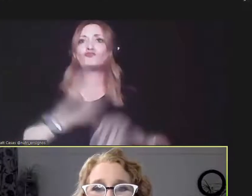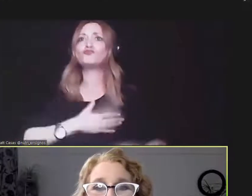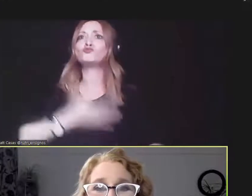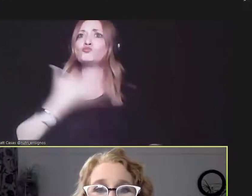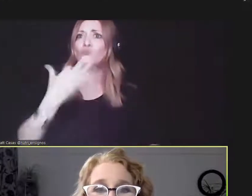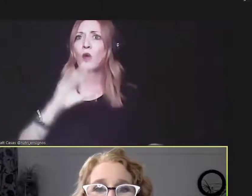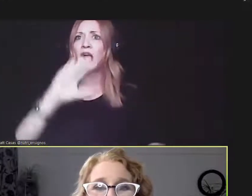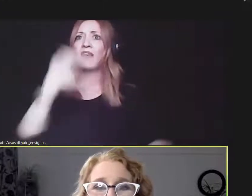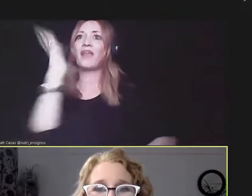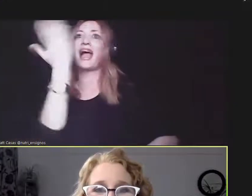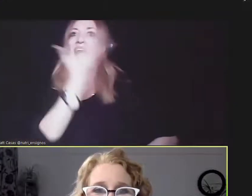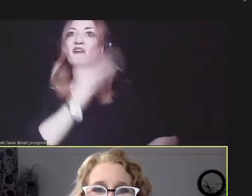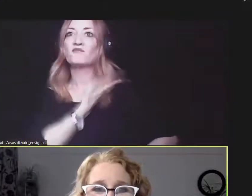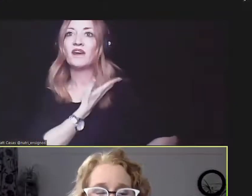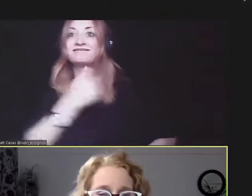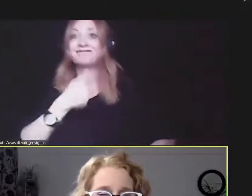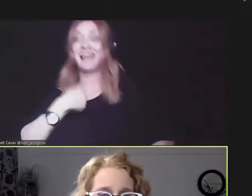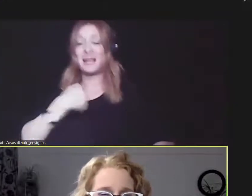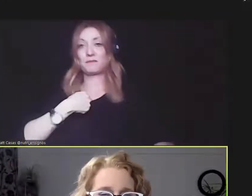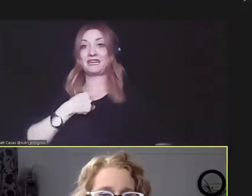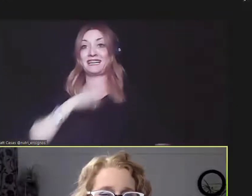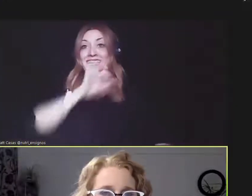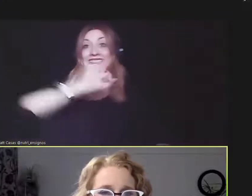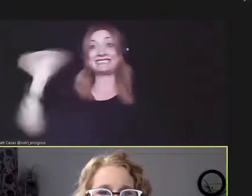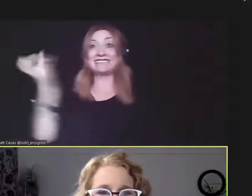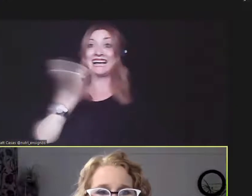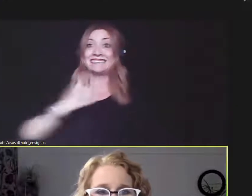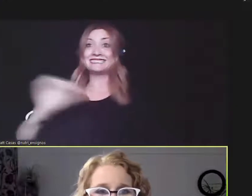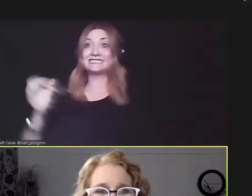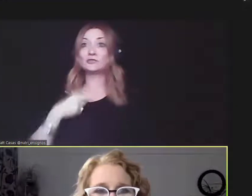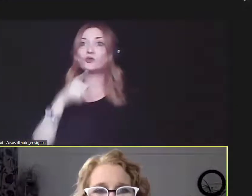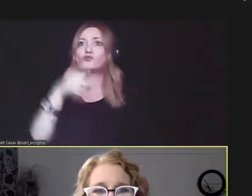by so many things.